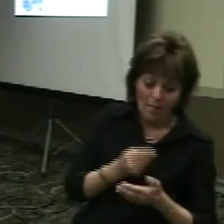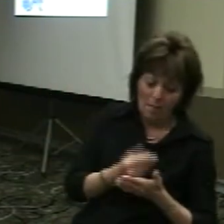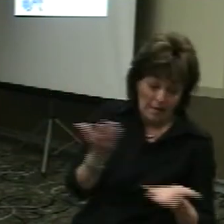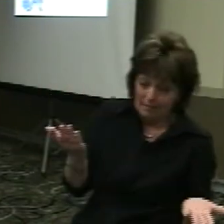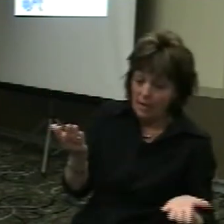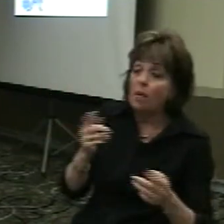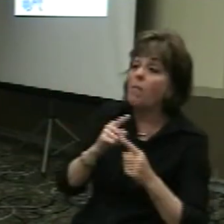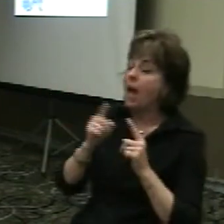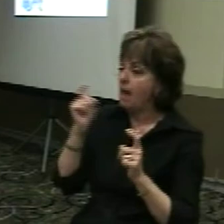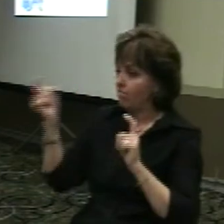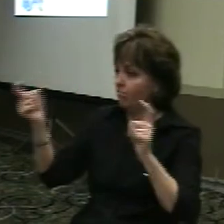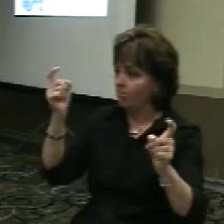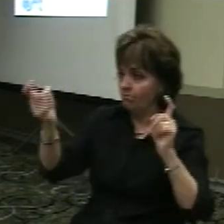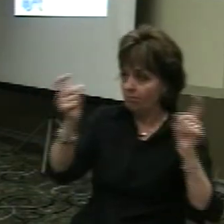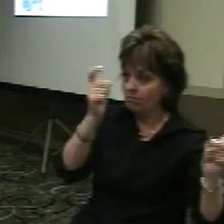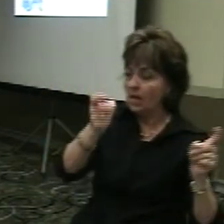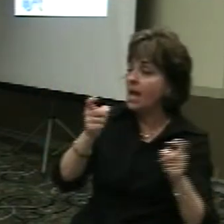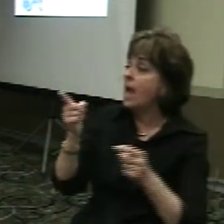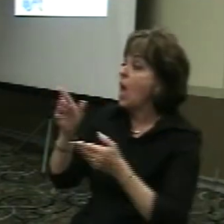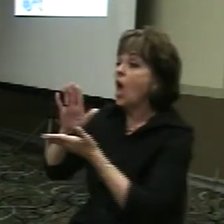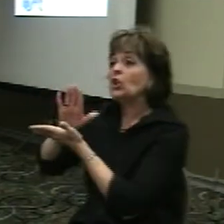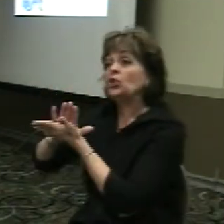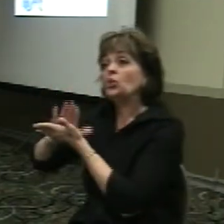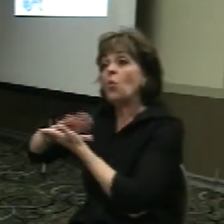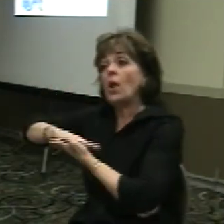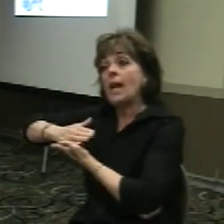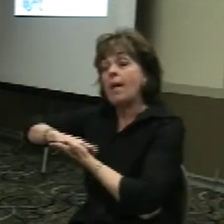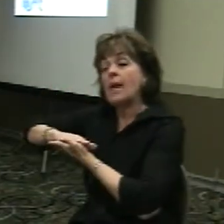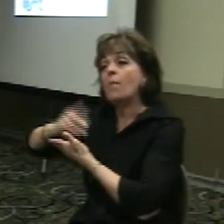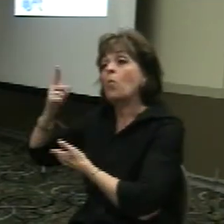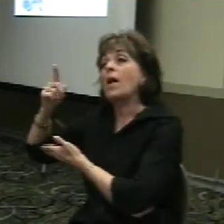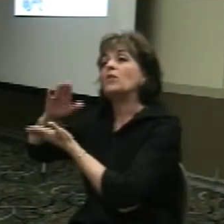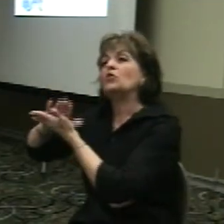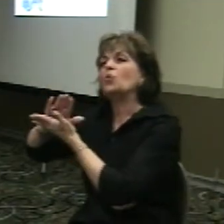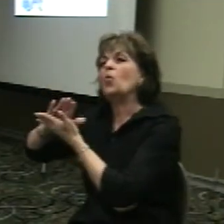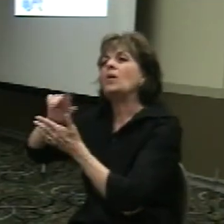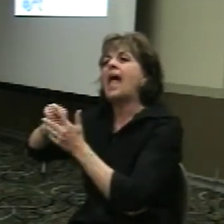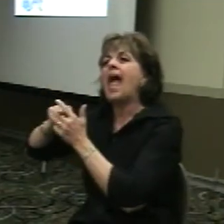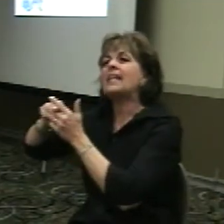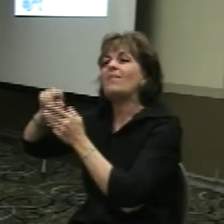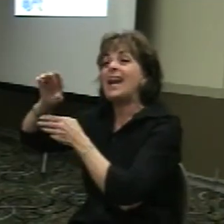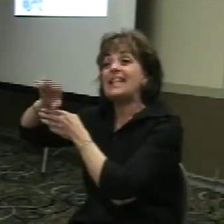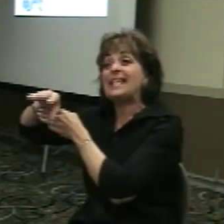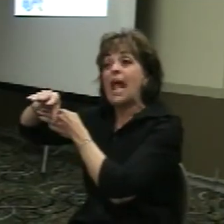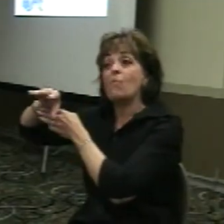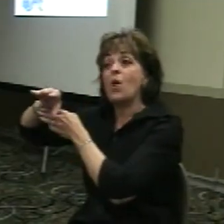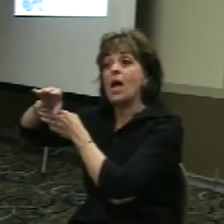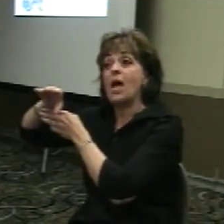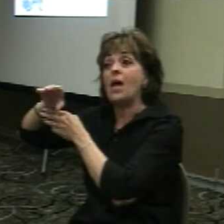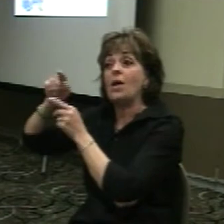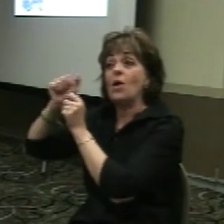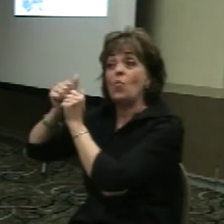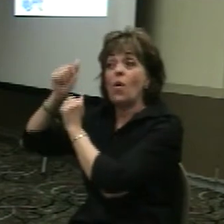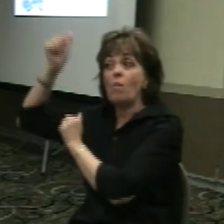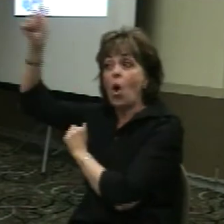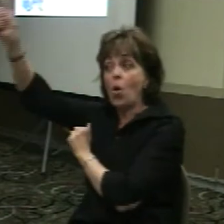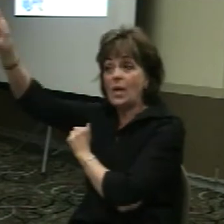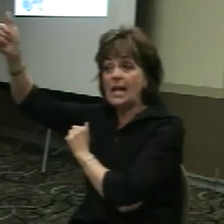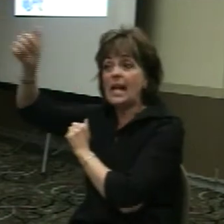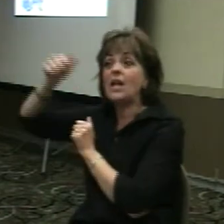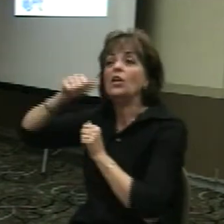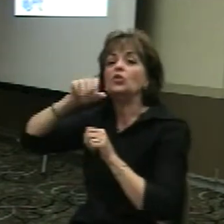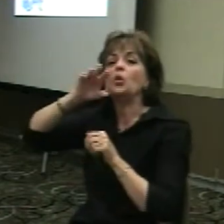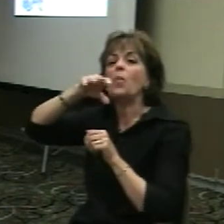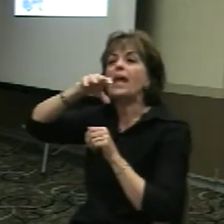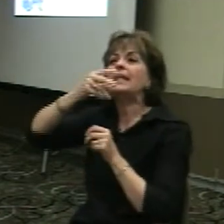it. And because it was a school laptop, one of the schools was actually activating the camera remotely so they